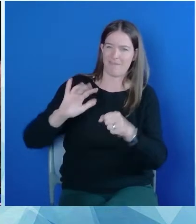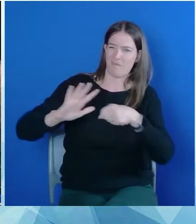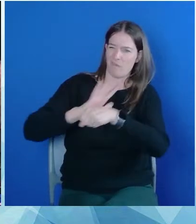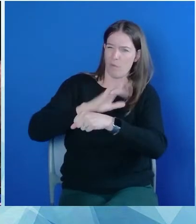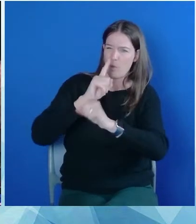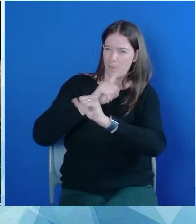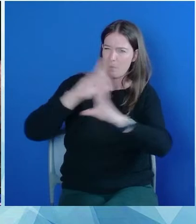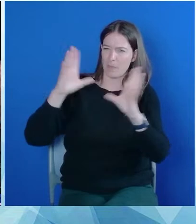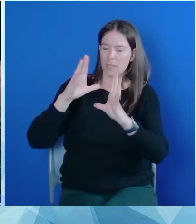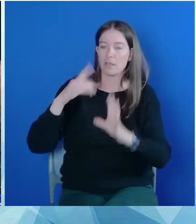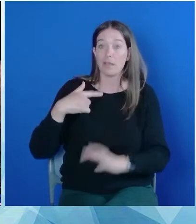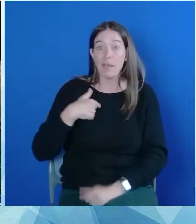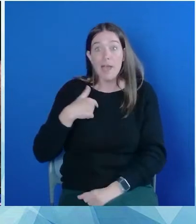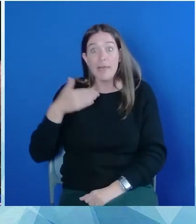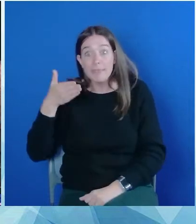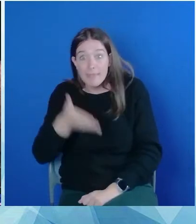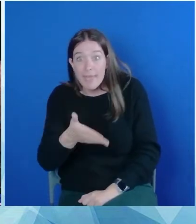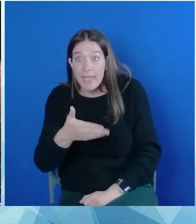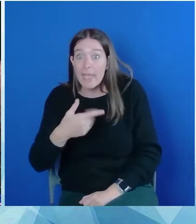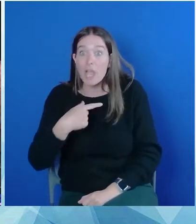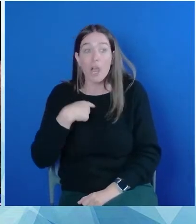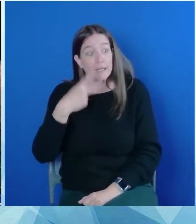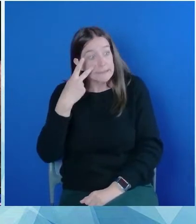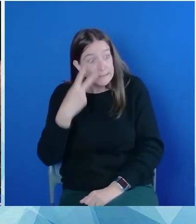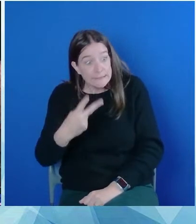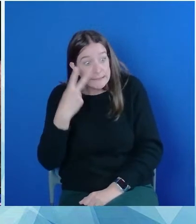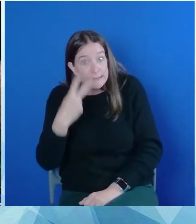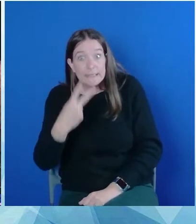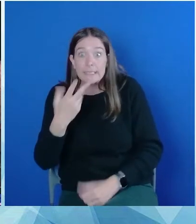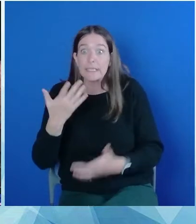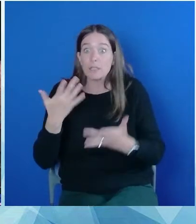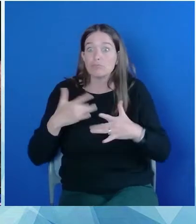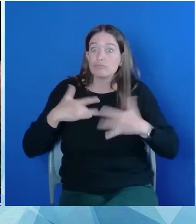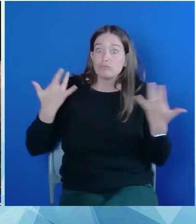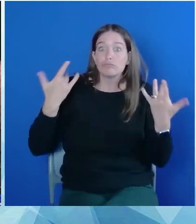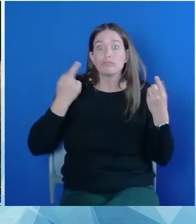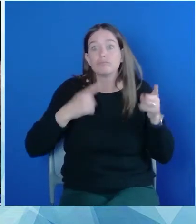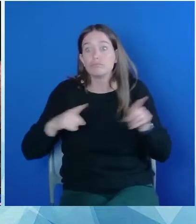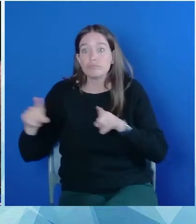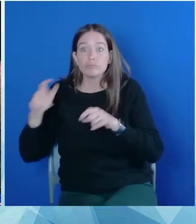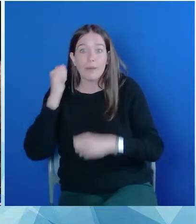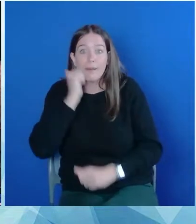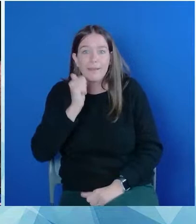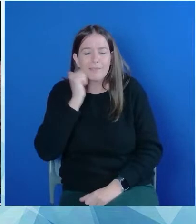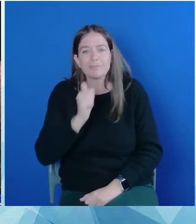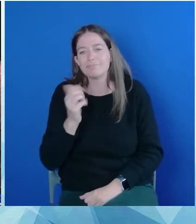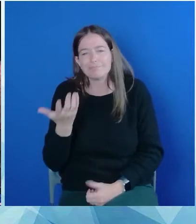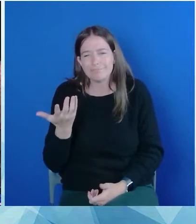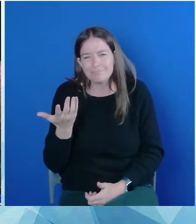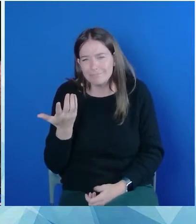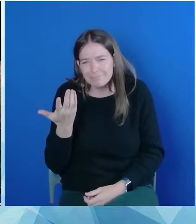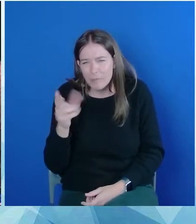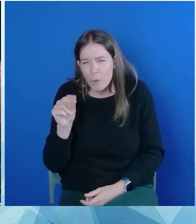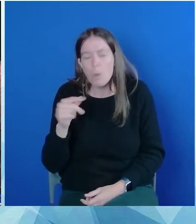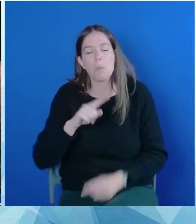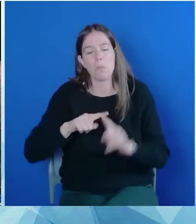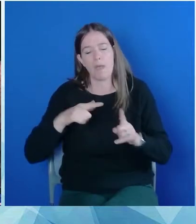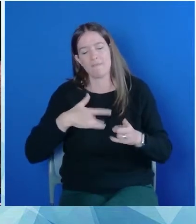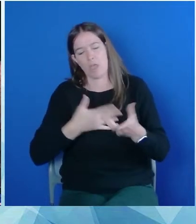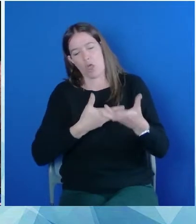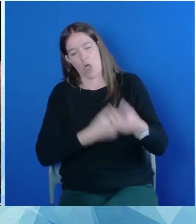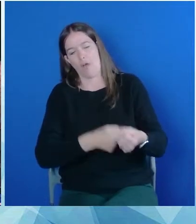a daily basis to see what's going on, but I do have confidence in your decision-making and your recommendation not to renew.